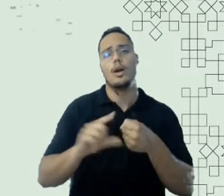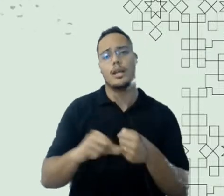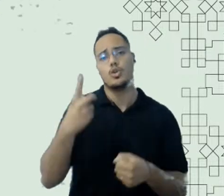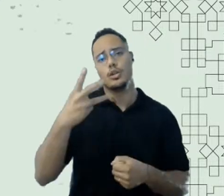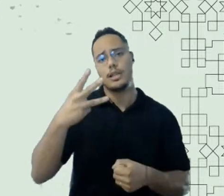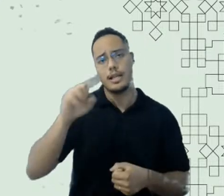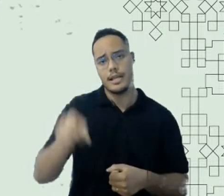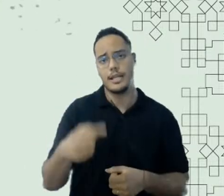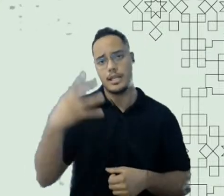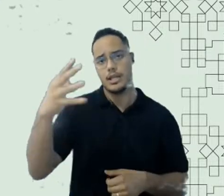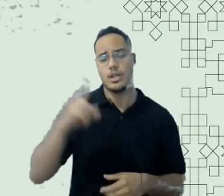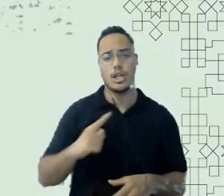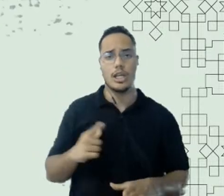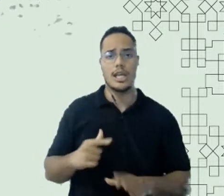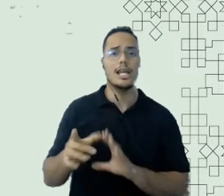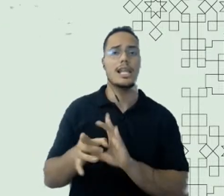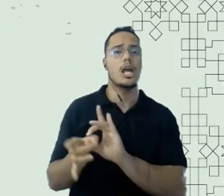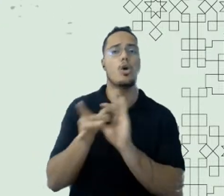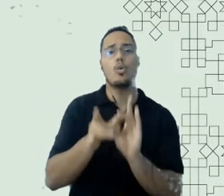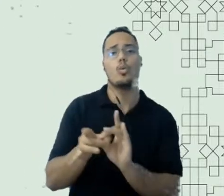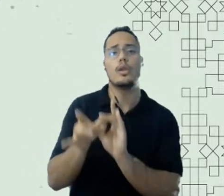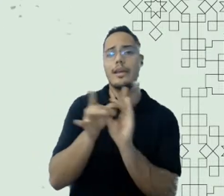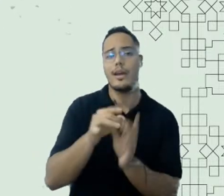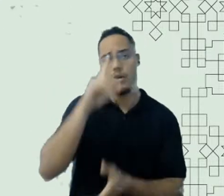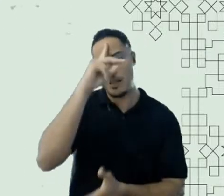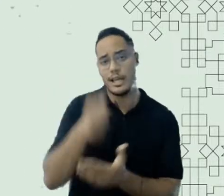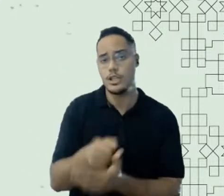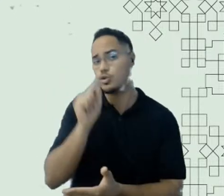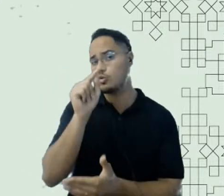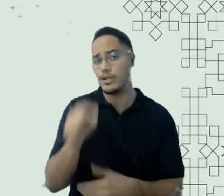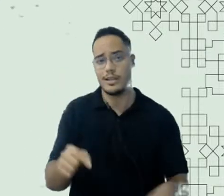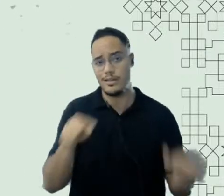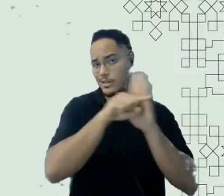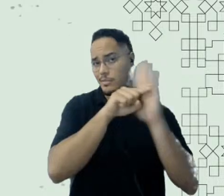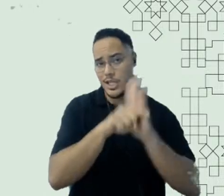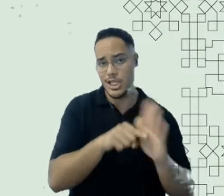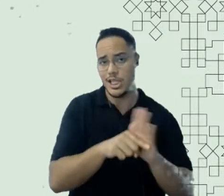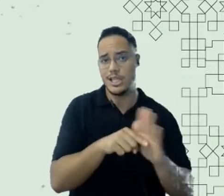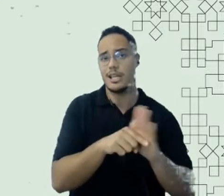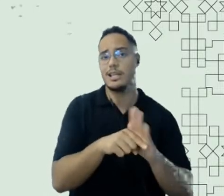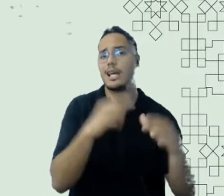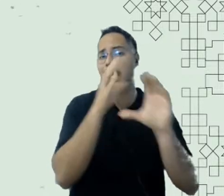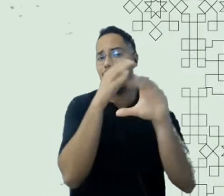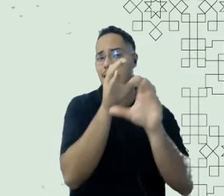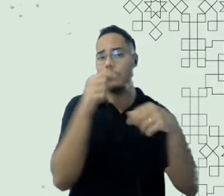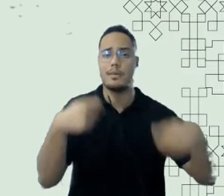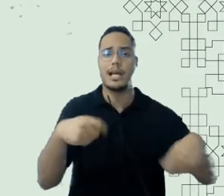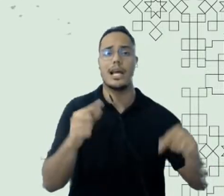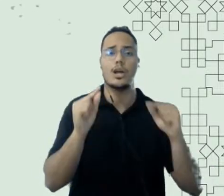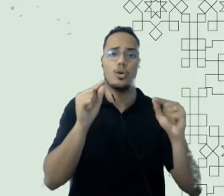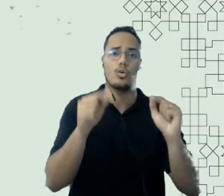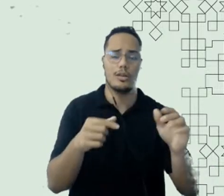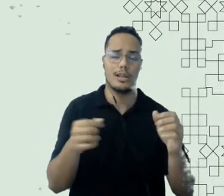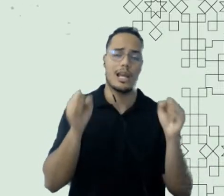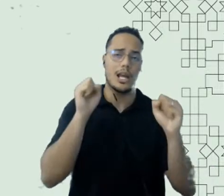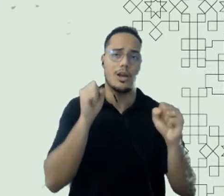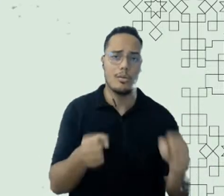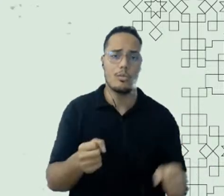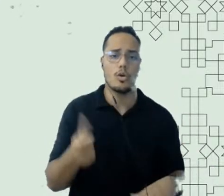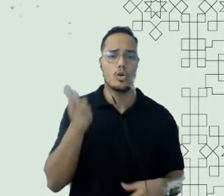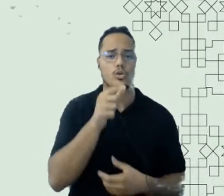allowed to mine a lot of information to try to extract, you know, conclusion,